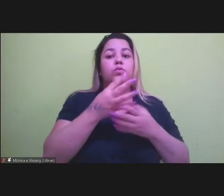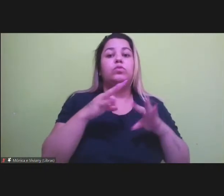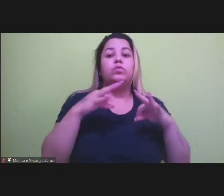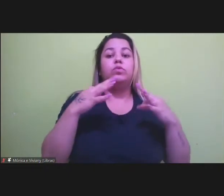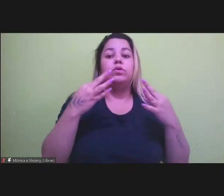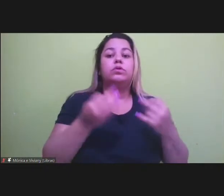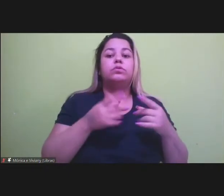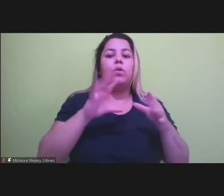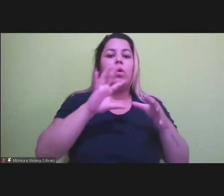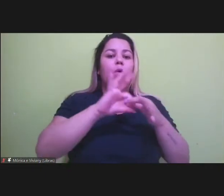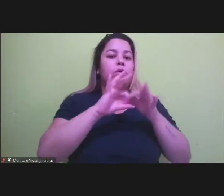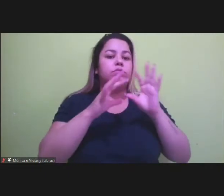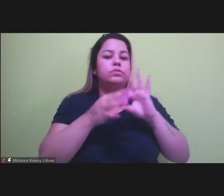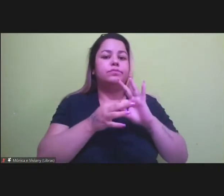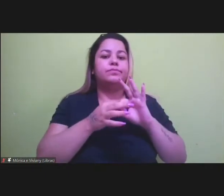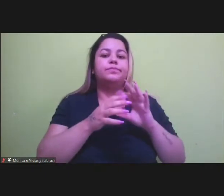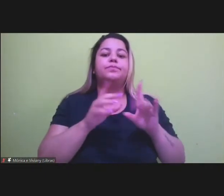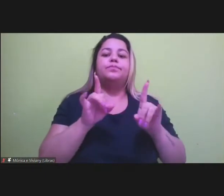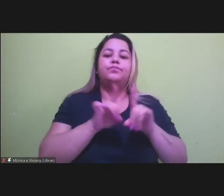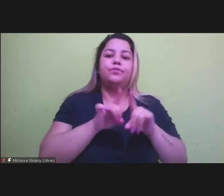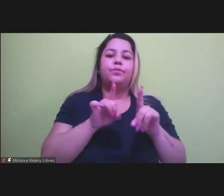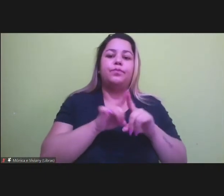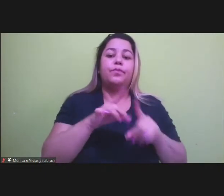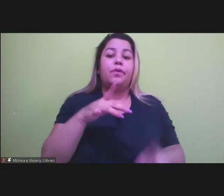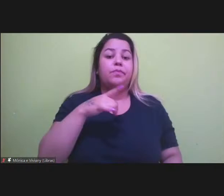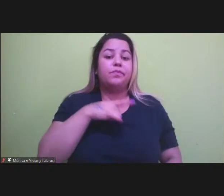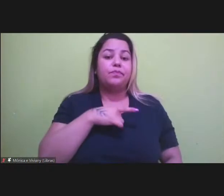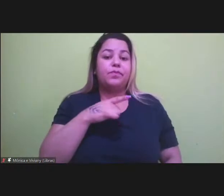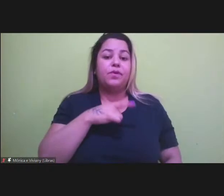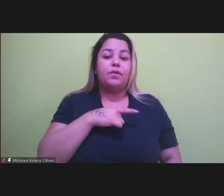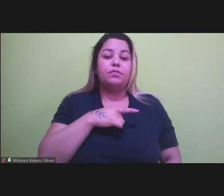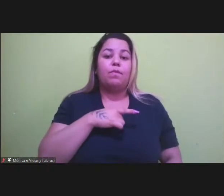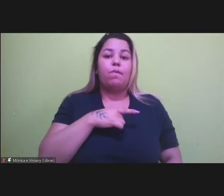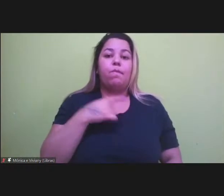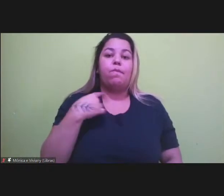the contacts, the potency and the potentials that it